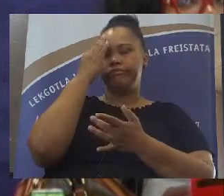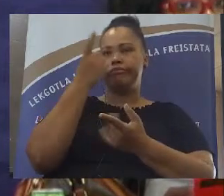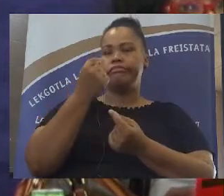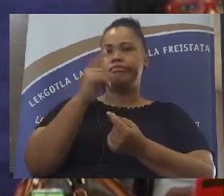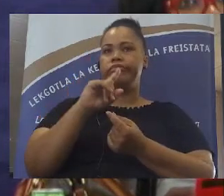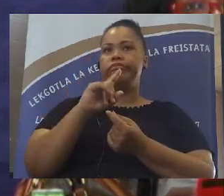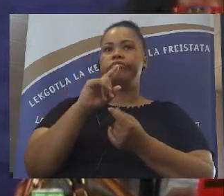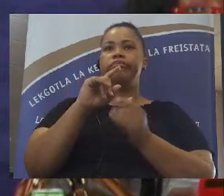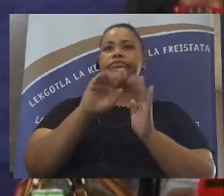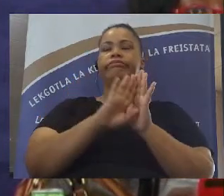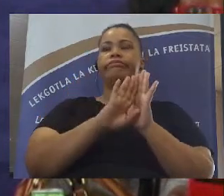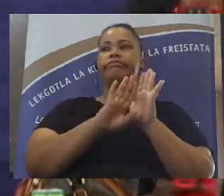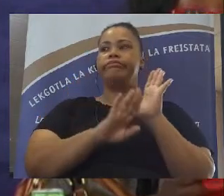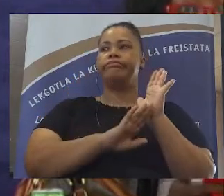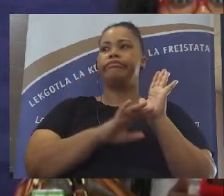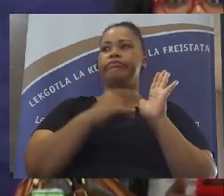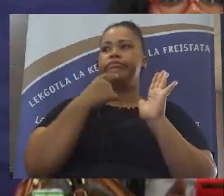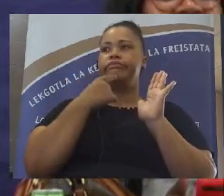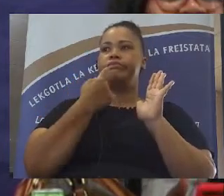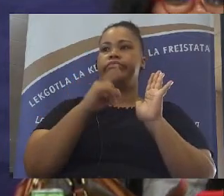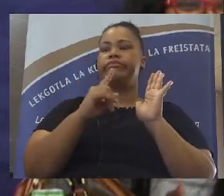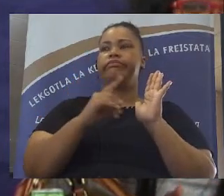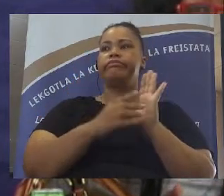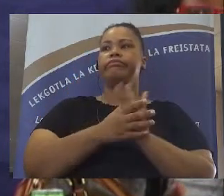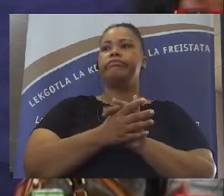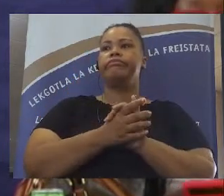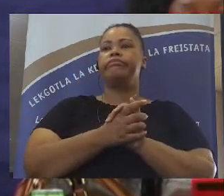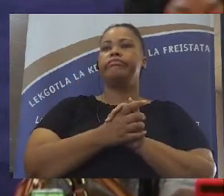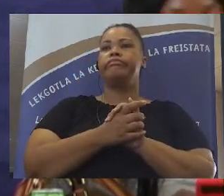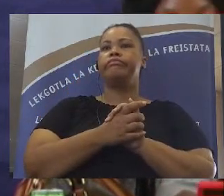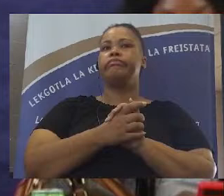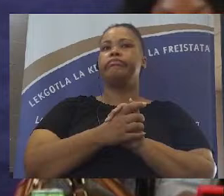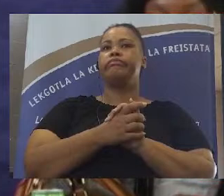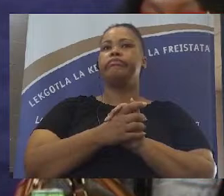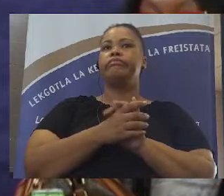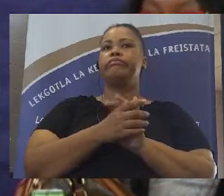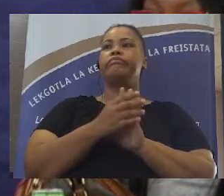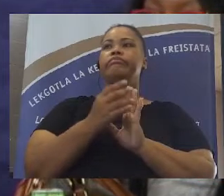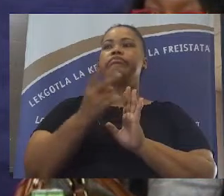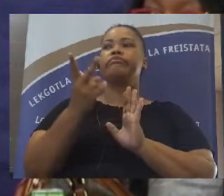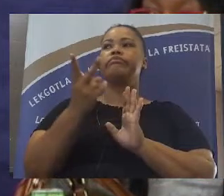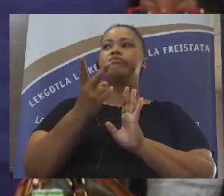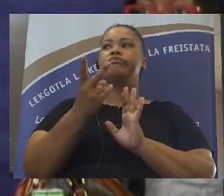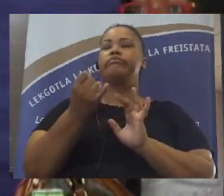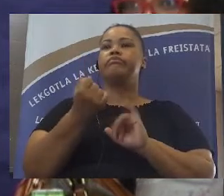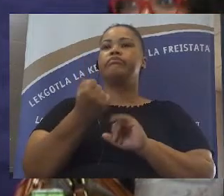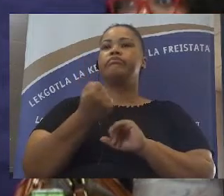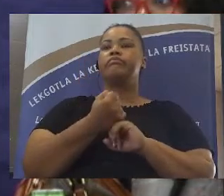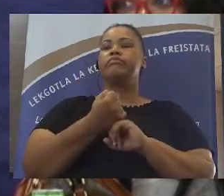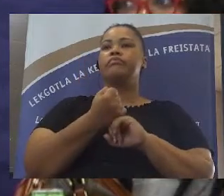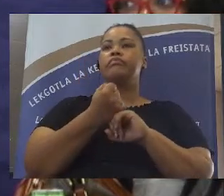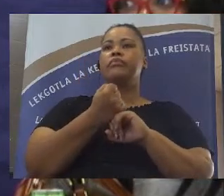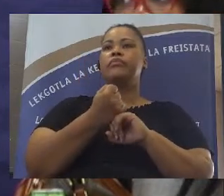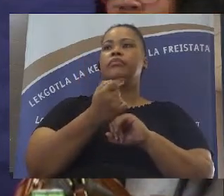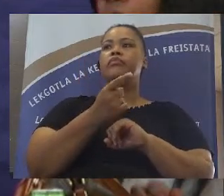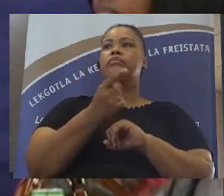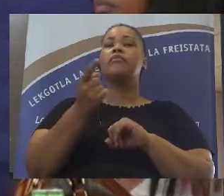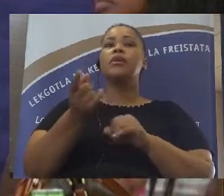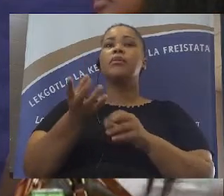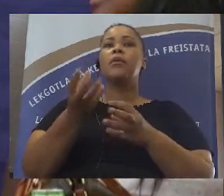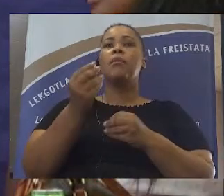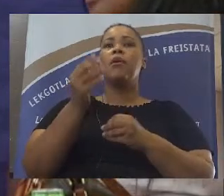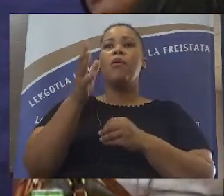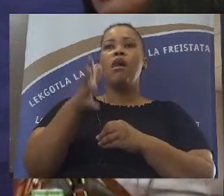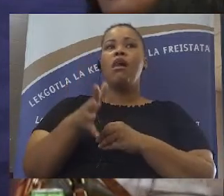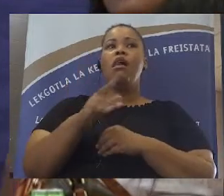reng, ke ho kae mo le tla tlameha le thole thuso teng, le mamele, because e